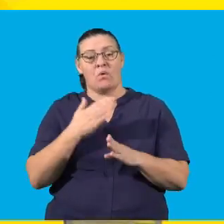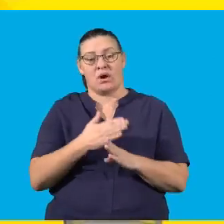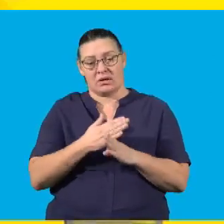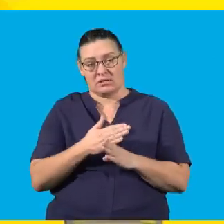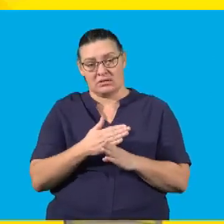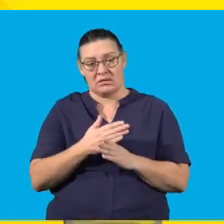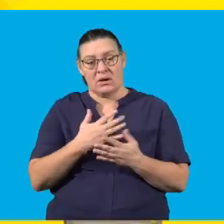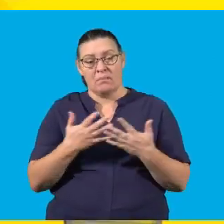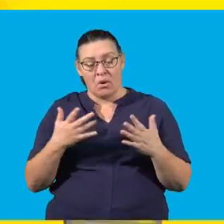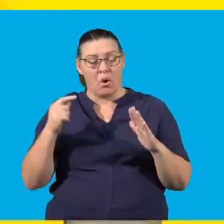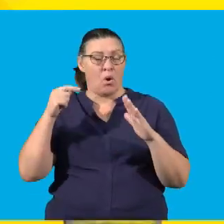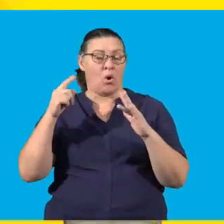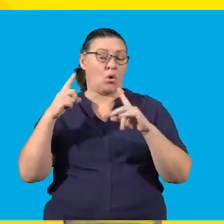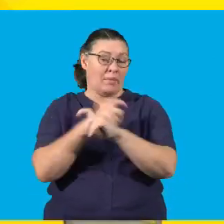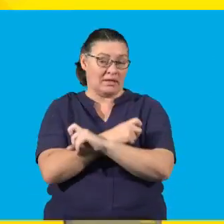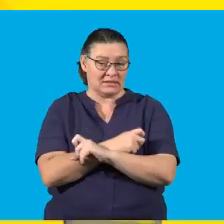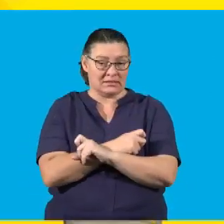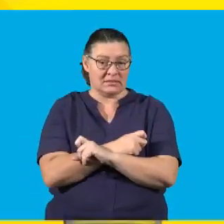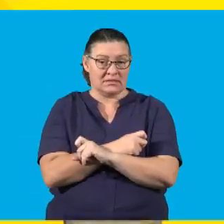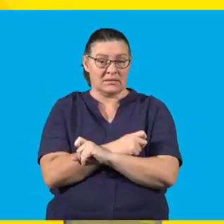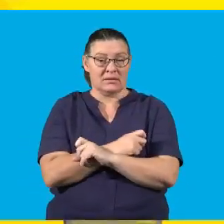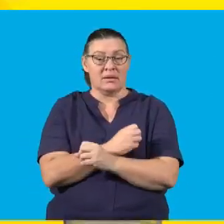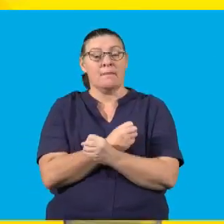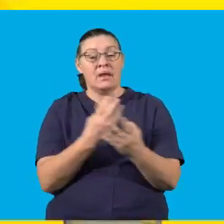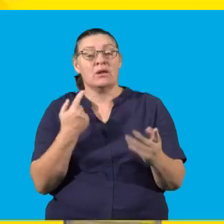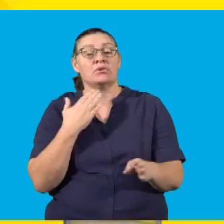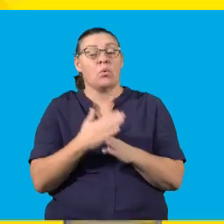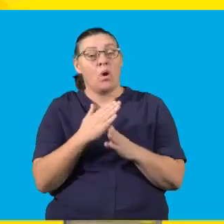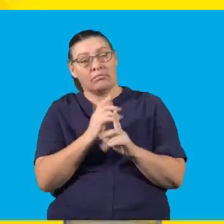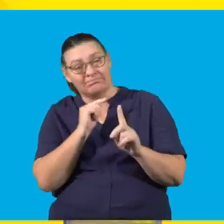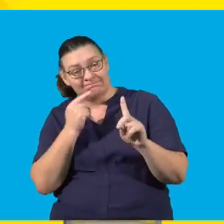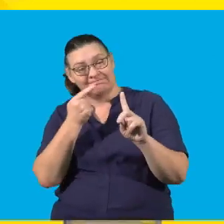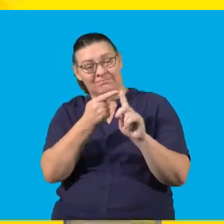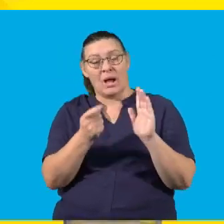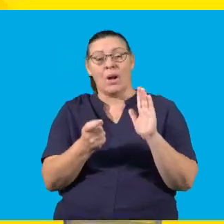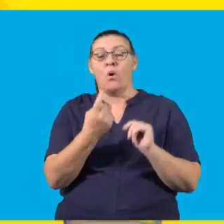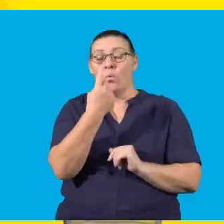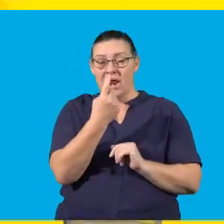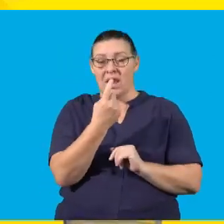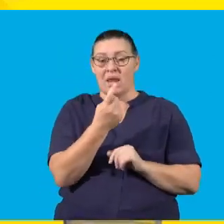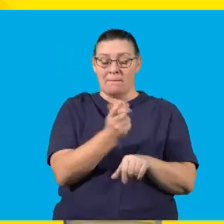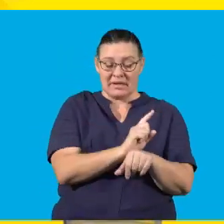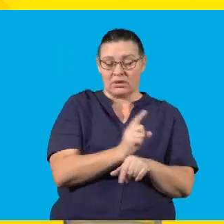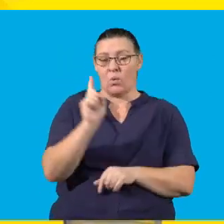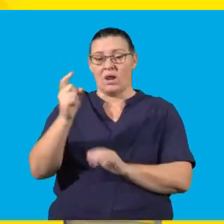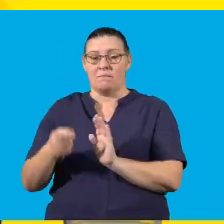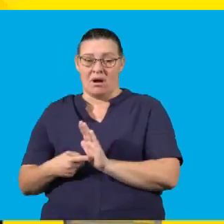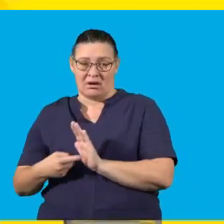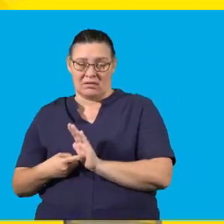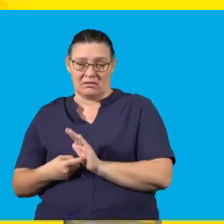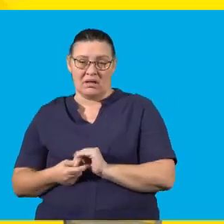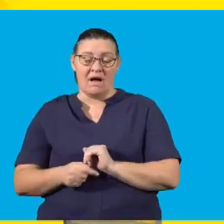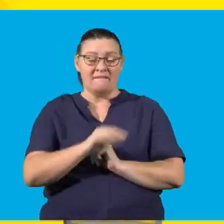slightly more complex. And remember, as I've said often, you have to work towards a mark a minute. So if it's 5 marks, shouldn't go over